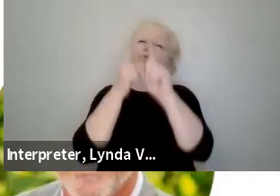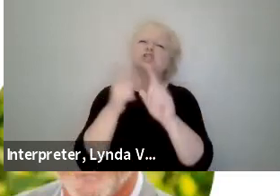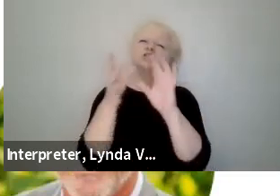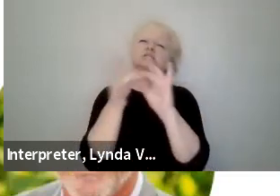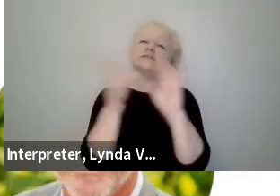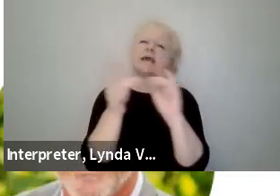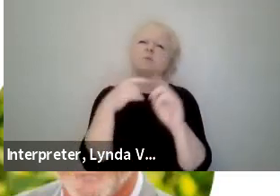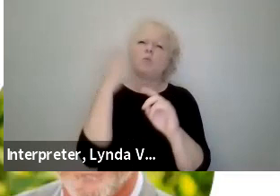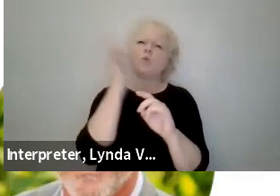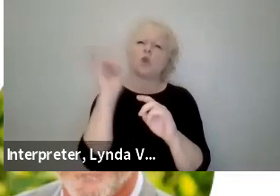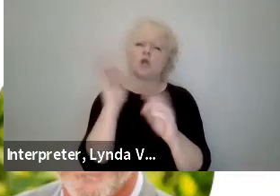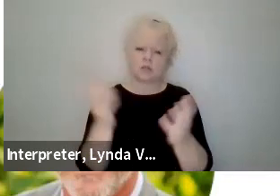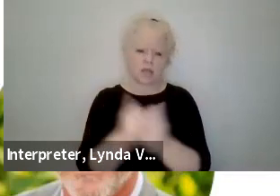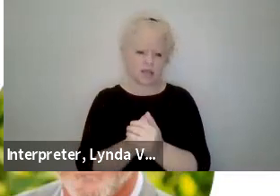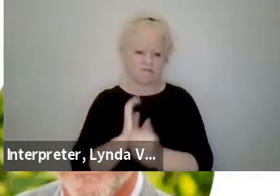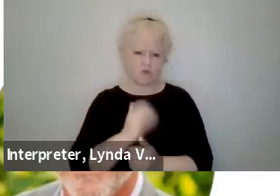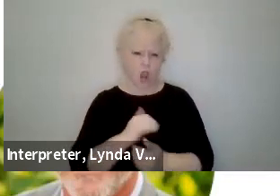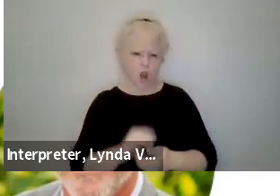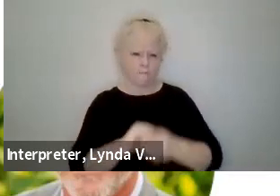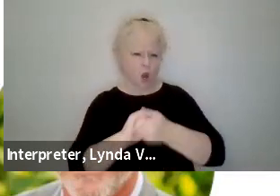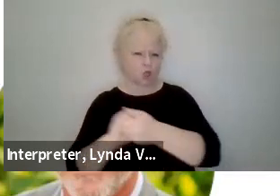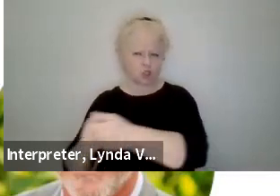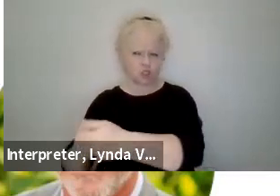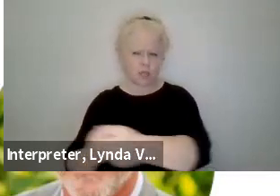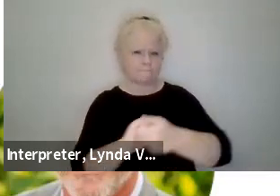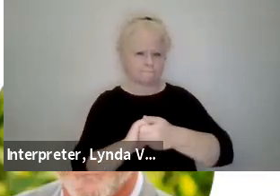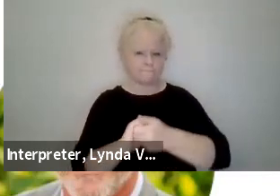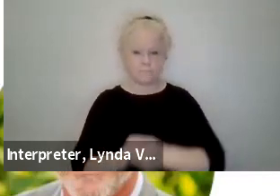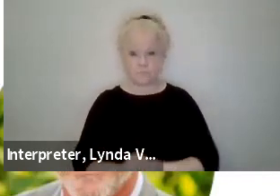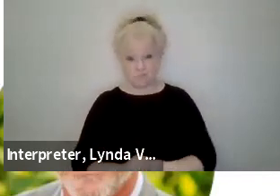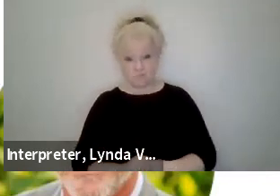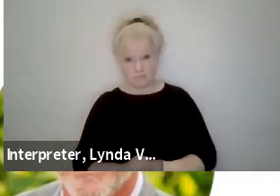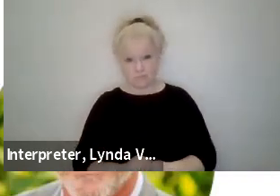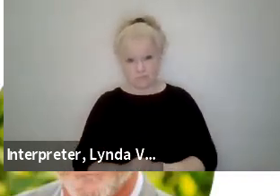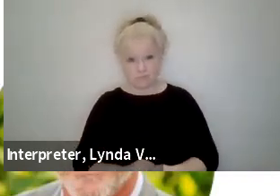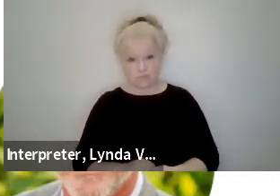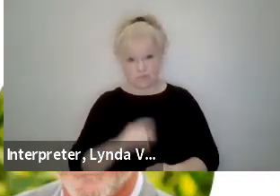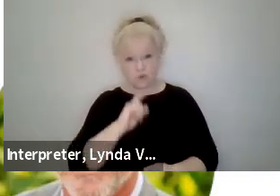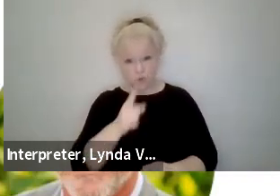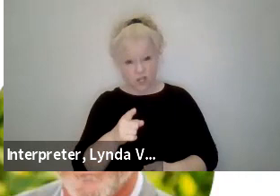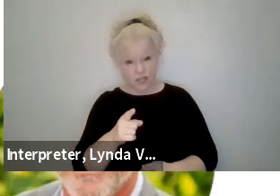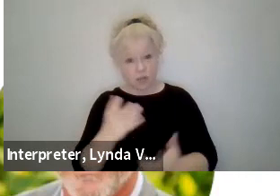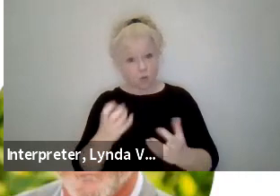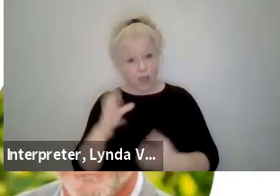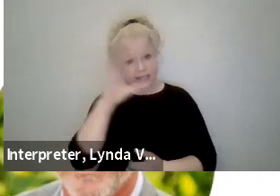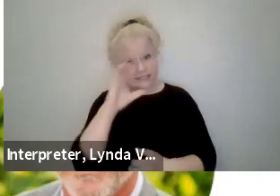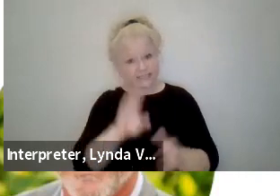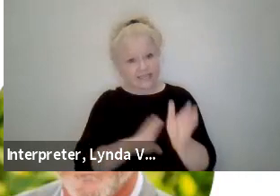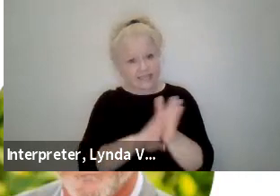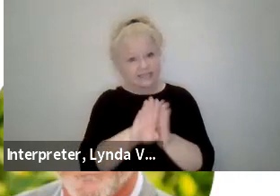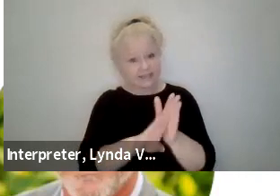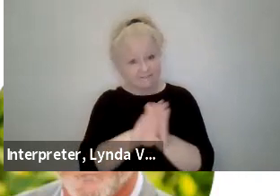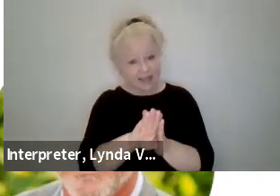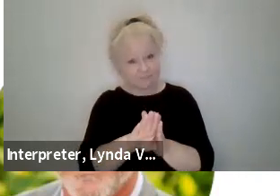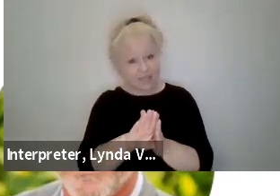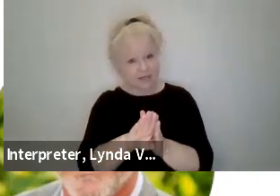be for our partnerships? I'd say that, really we want to seek and develop relationships that facilitate our mission